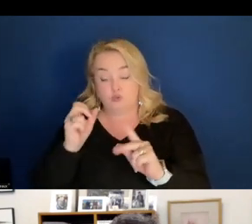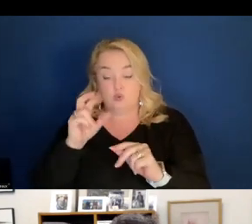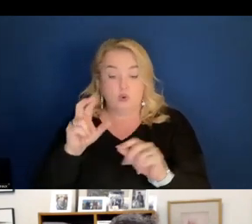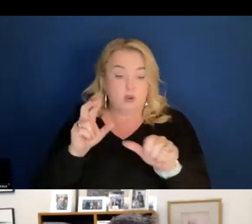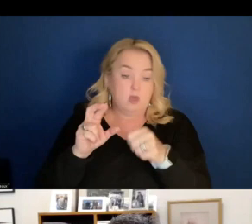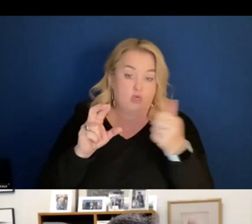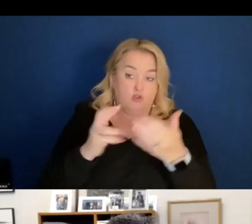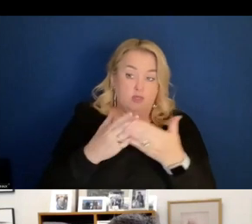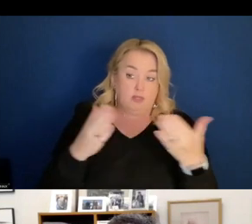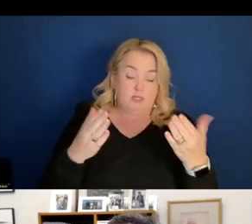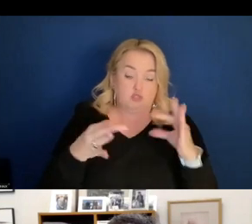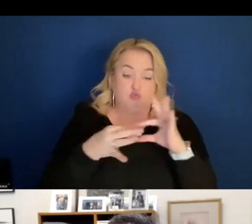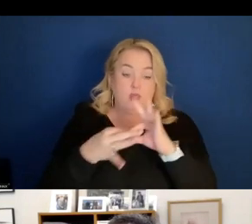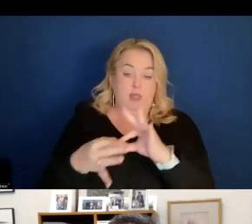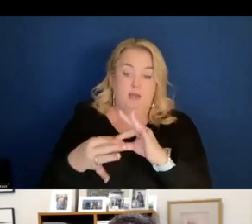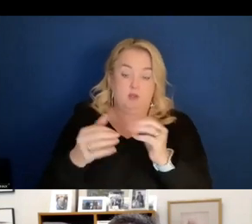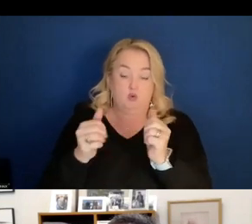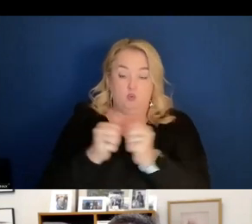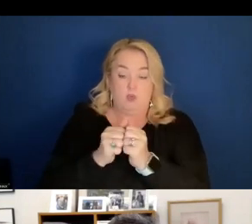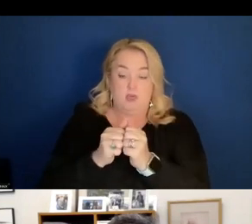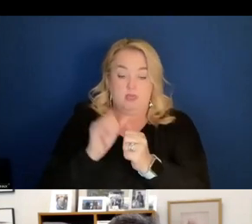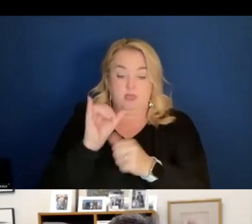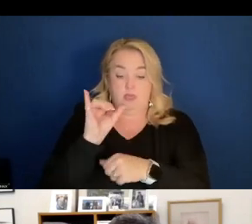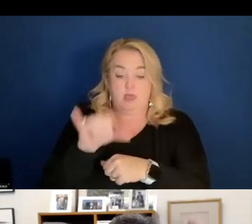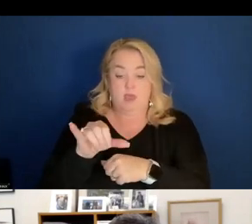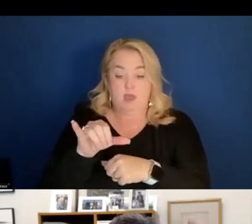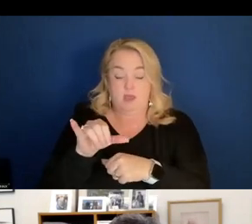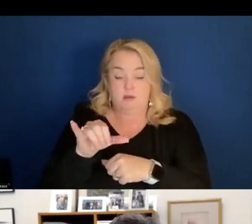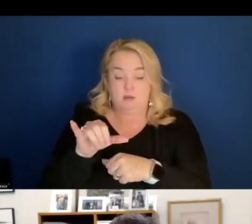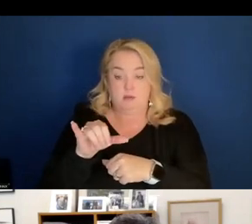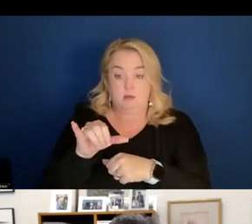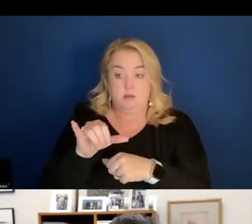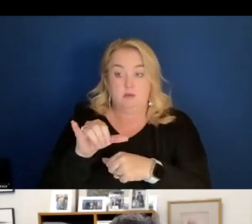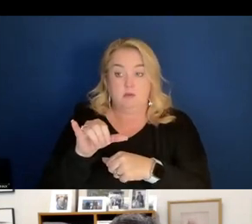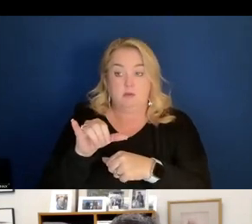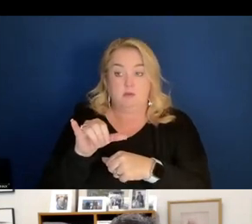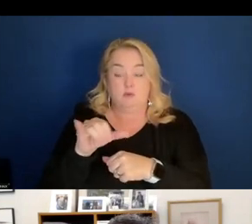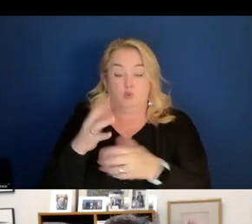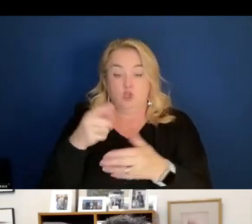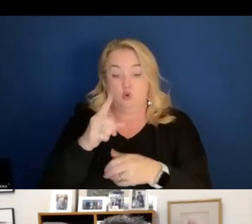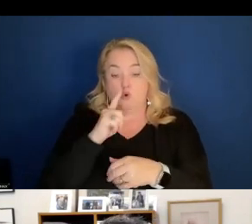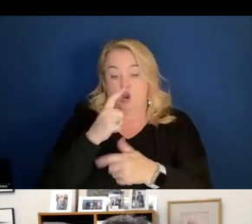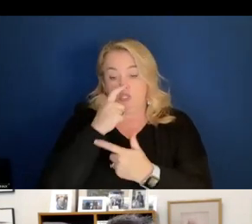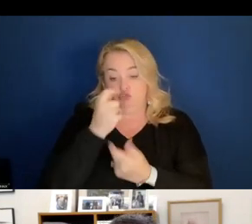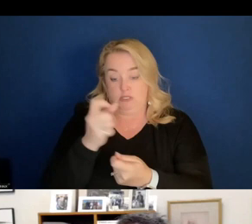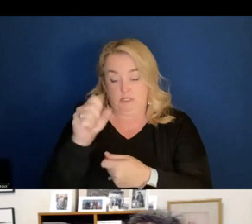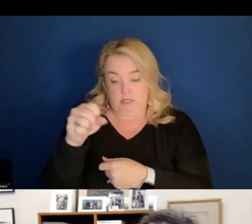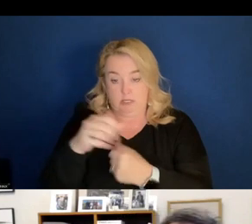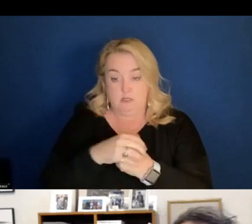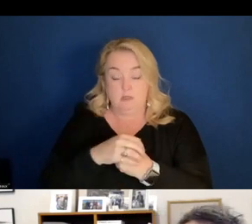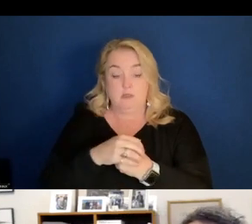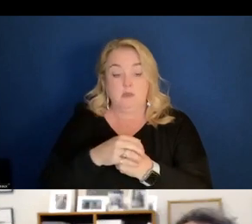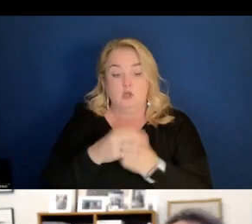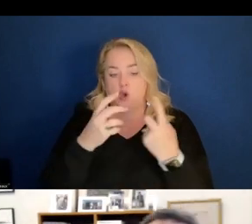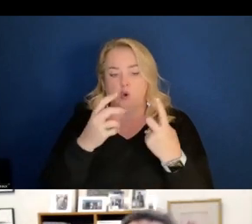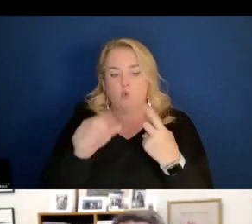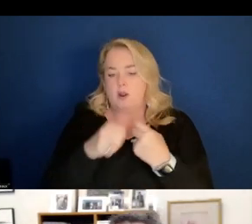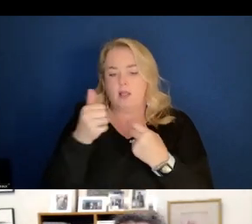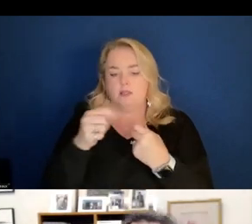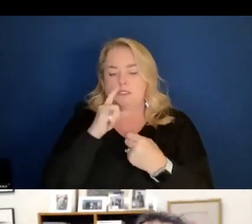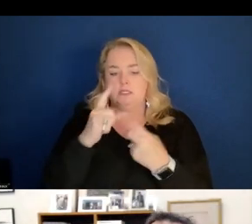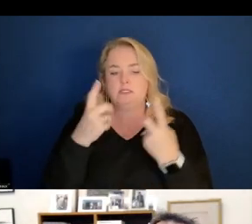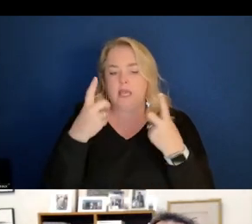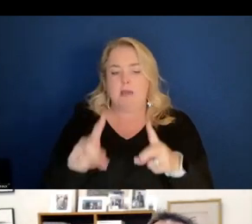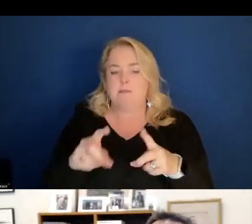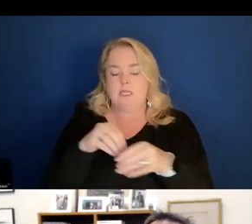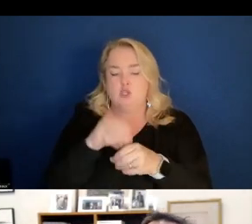other things that are related to the issue that you're most interested in? And then what else is going on in your organization? Because